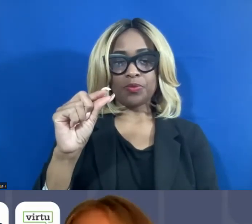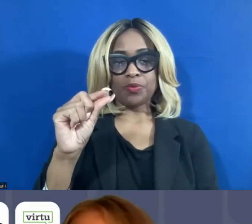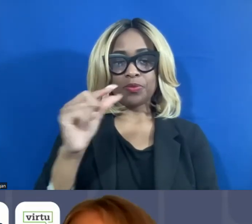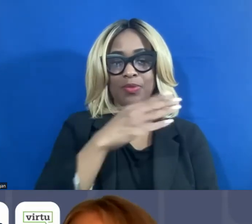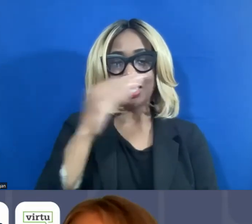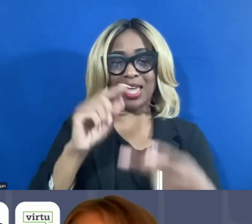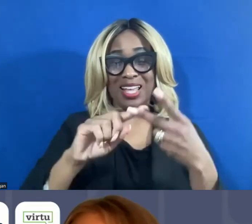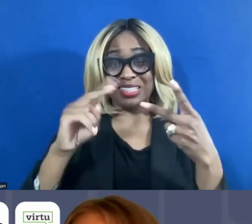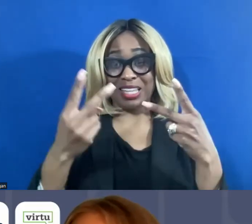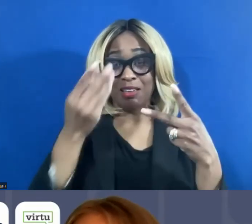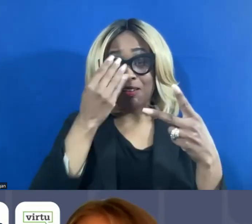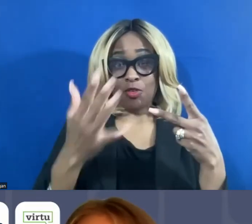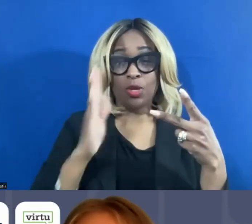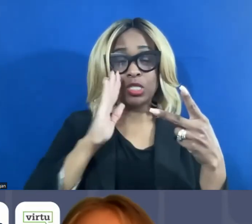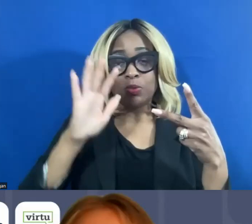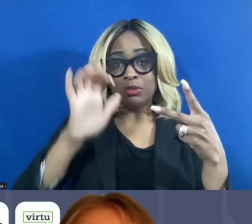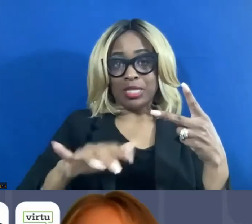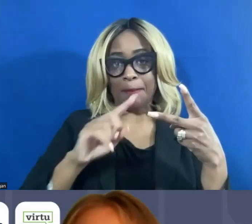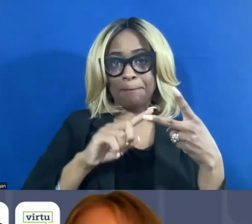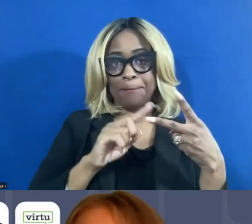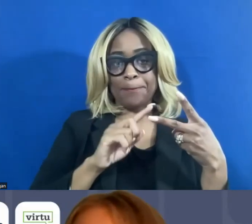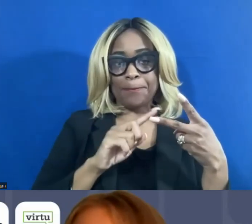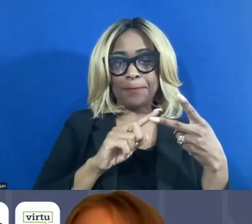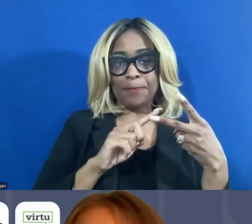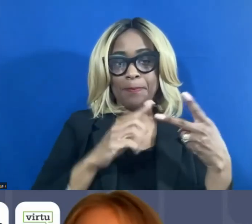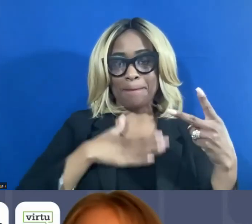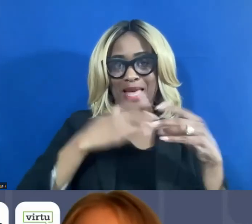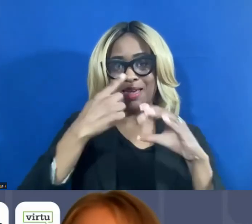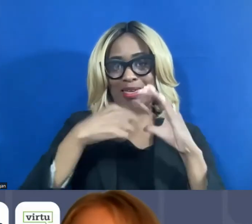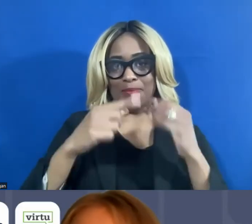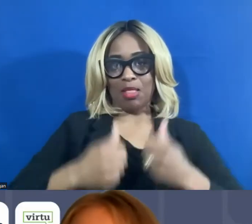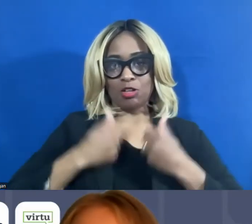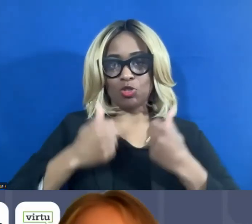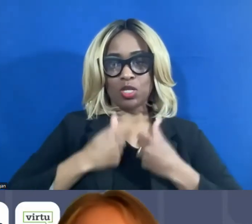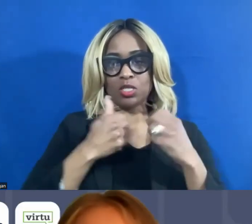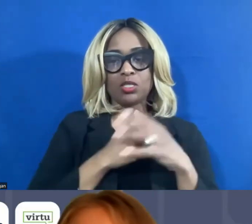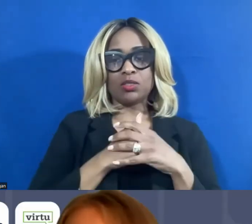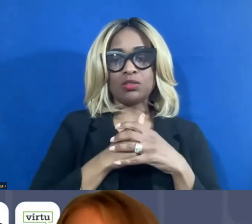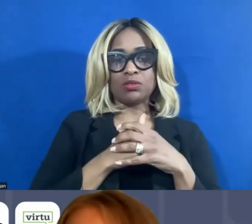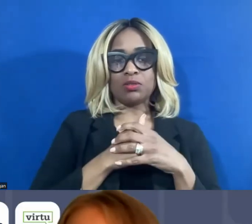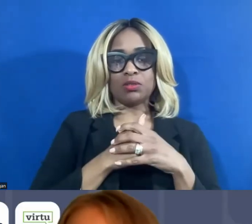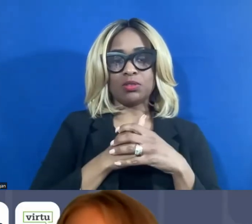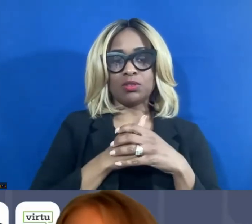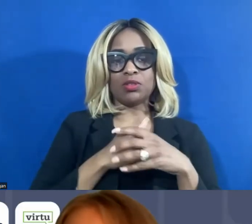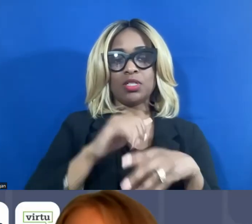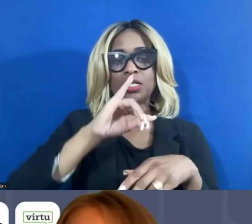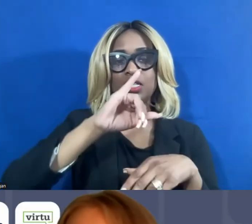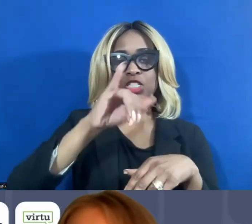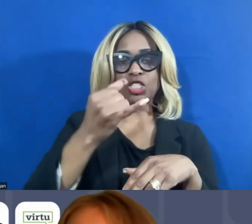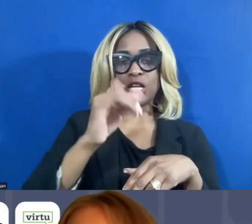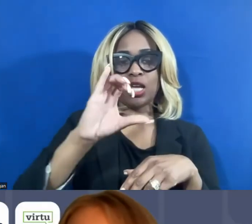And the second thing that I'm going to post is my email at the MPCA. So it's